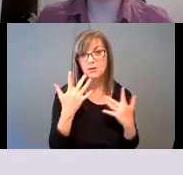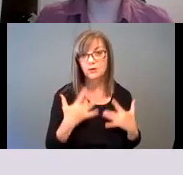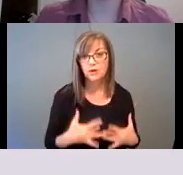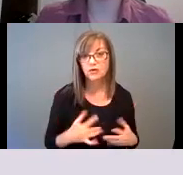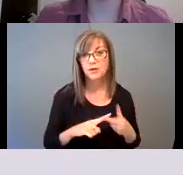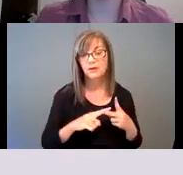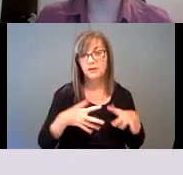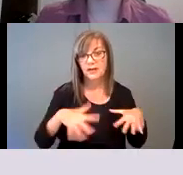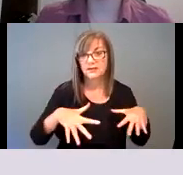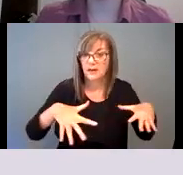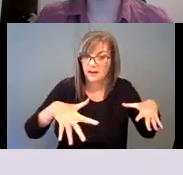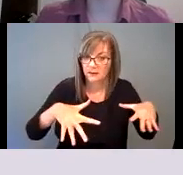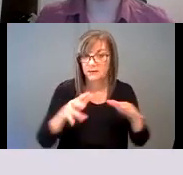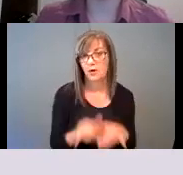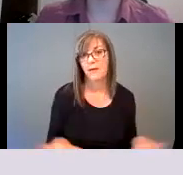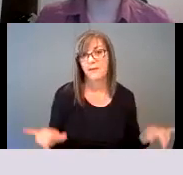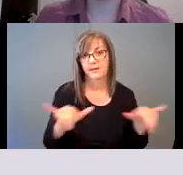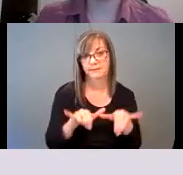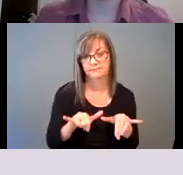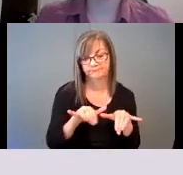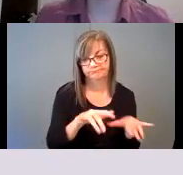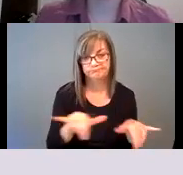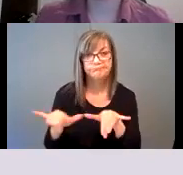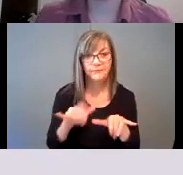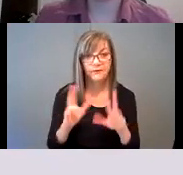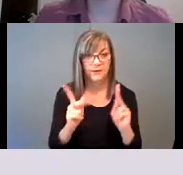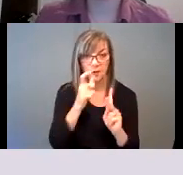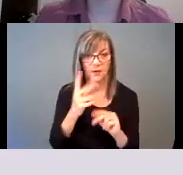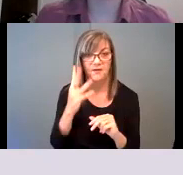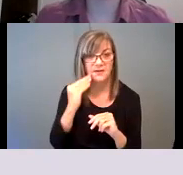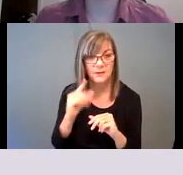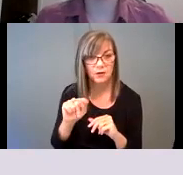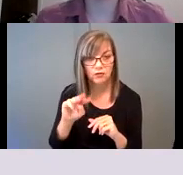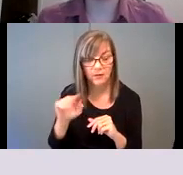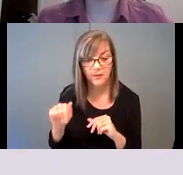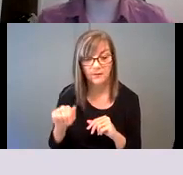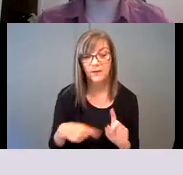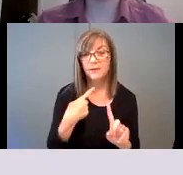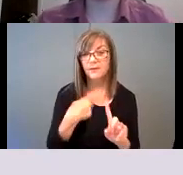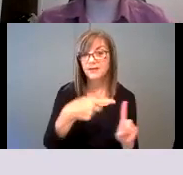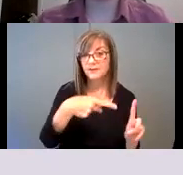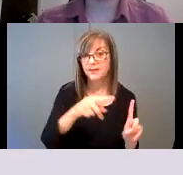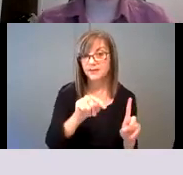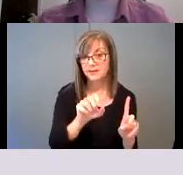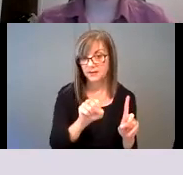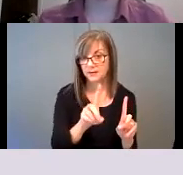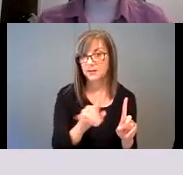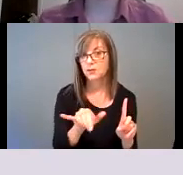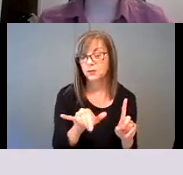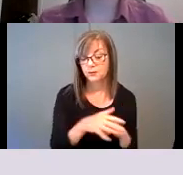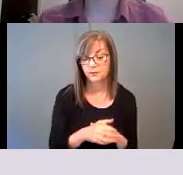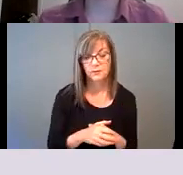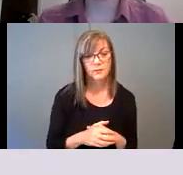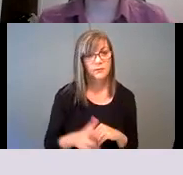really common for people who've experienced trauma, as well as post-traumatic stress disorder, or PTSD. And earlier